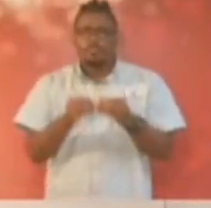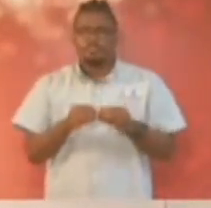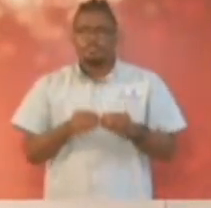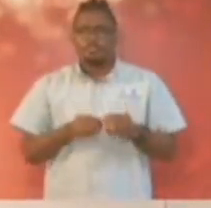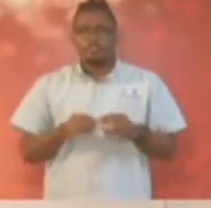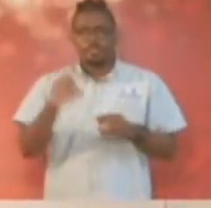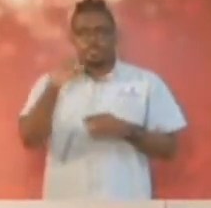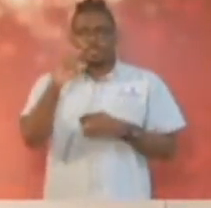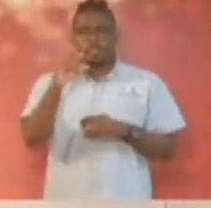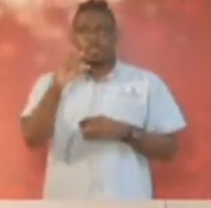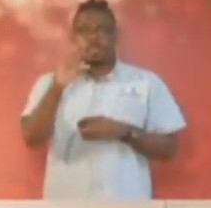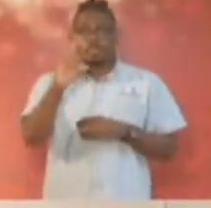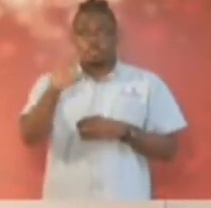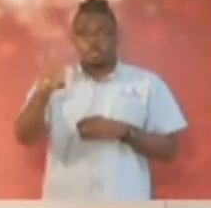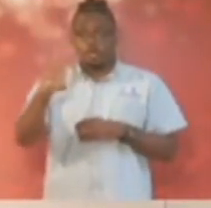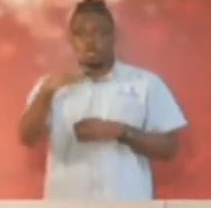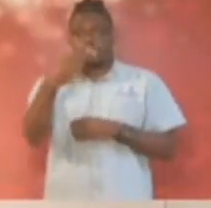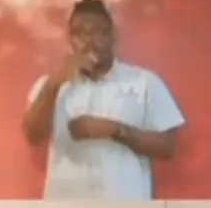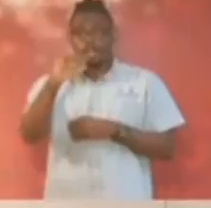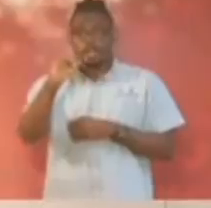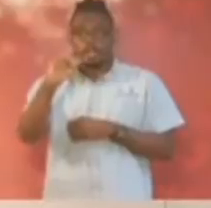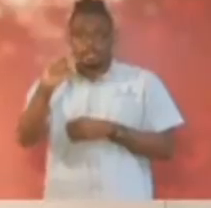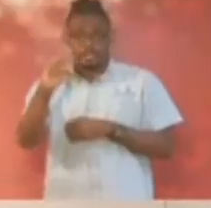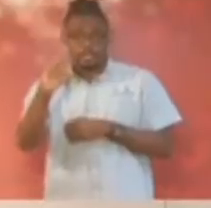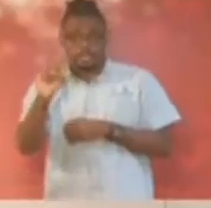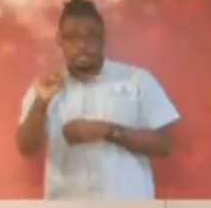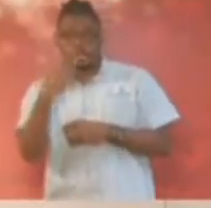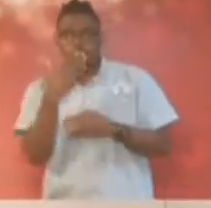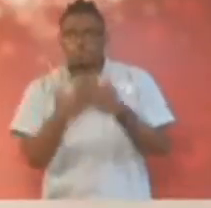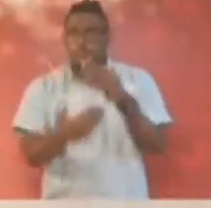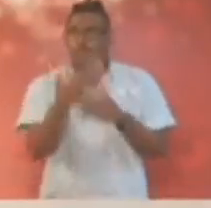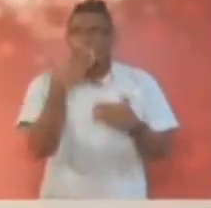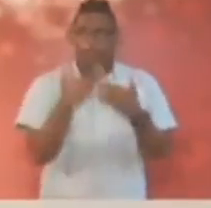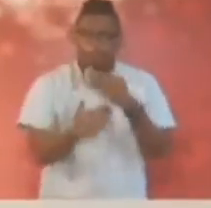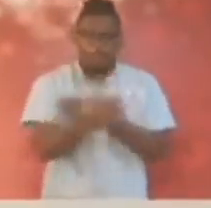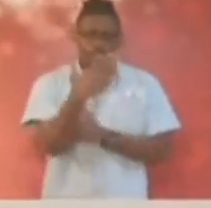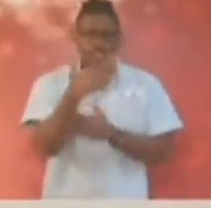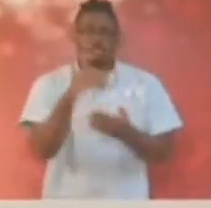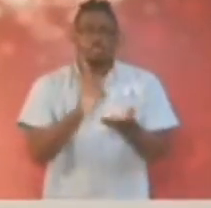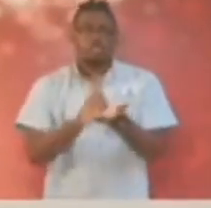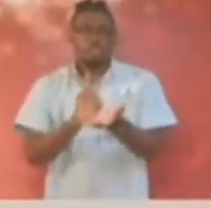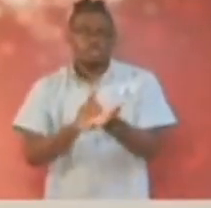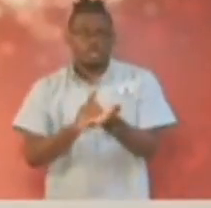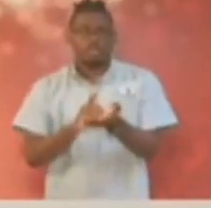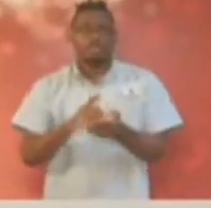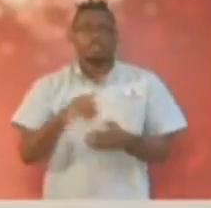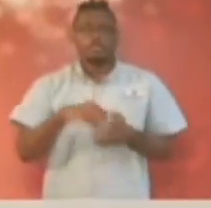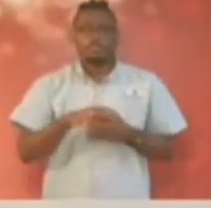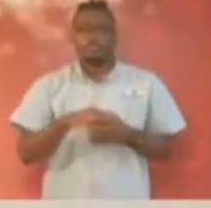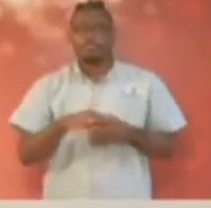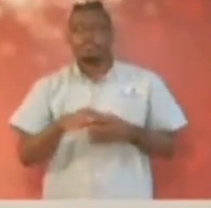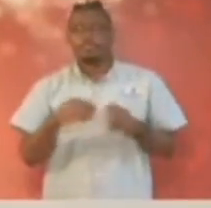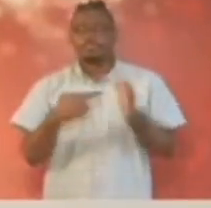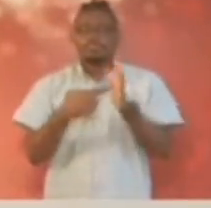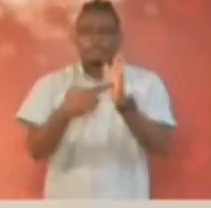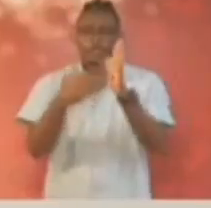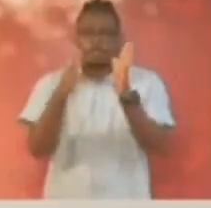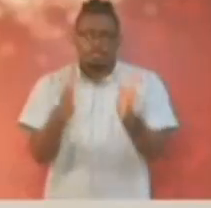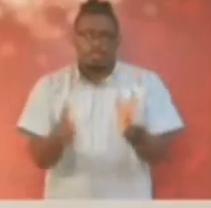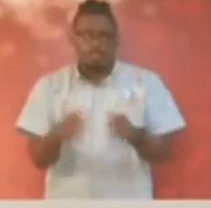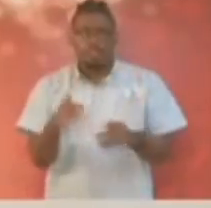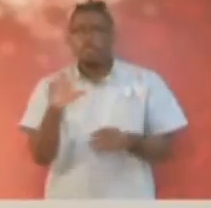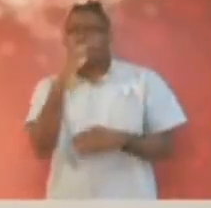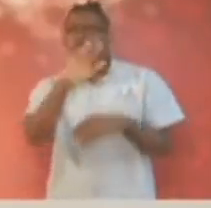Thank you, Ms. Alcantara. Good morning. Good morning to Dr. Doon, to Mr. Sharma, to members of the media and members of the viewing and listening